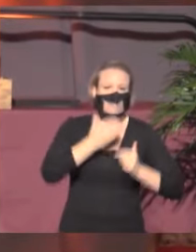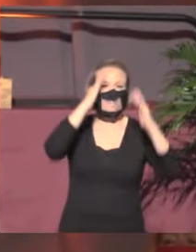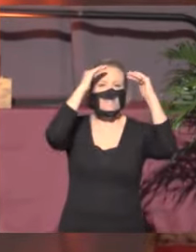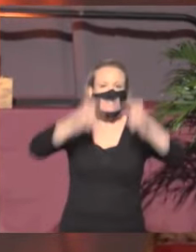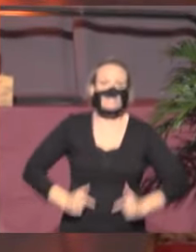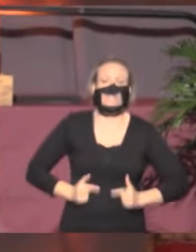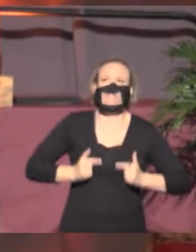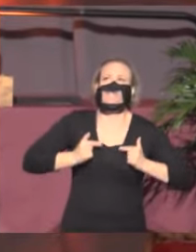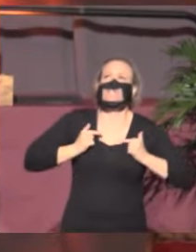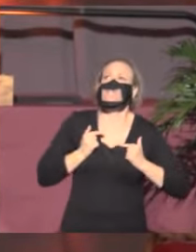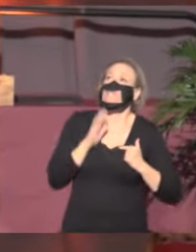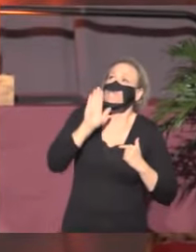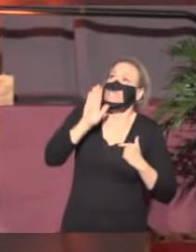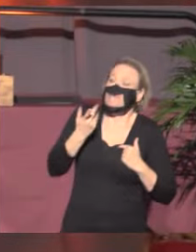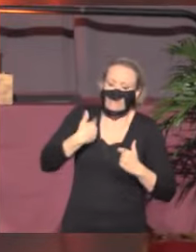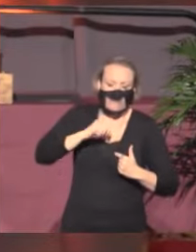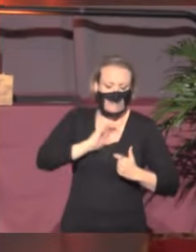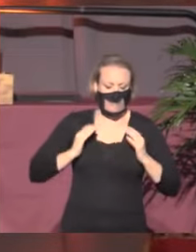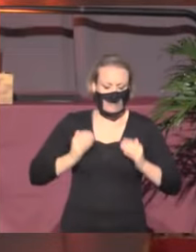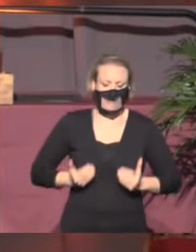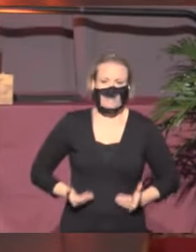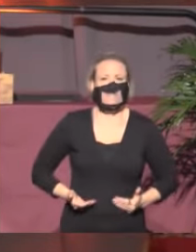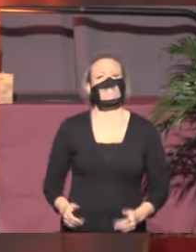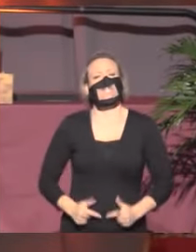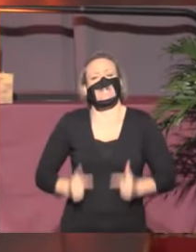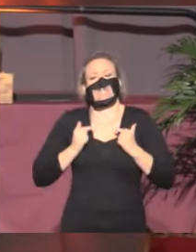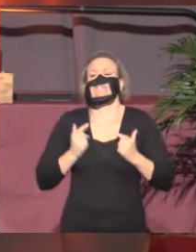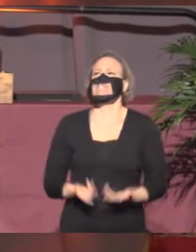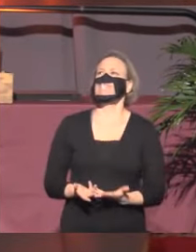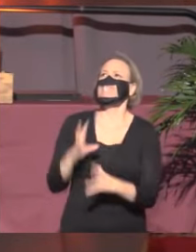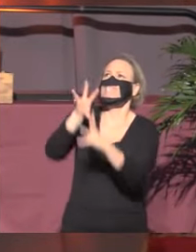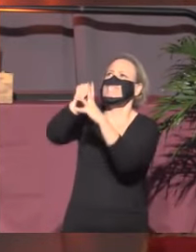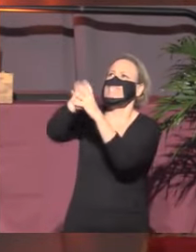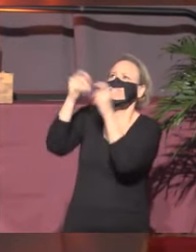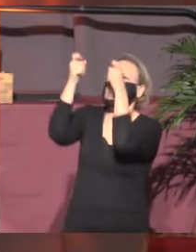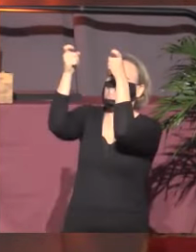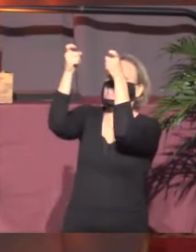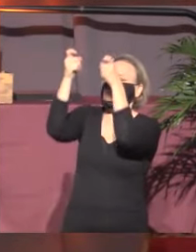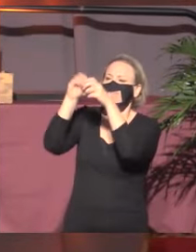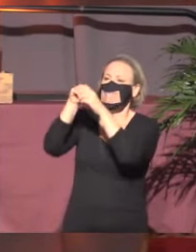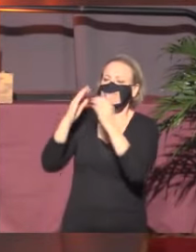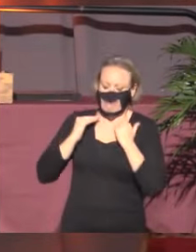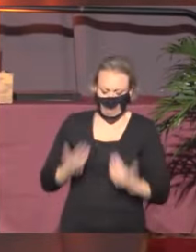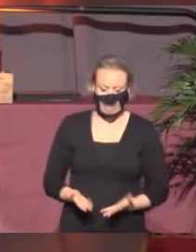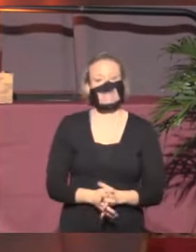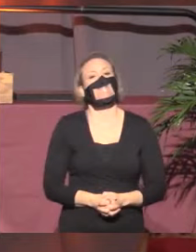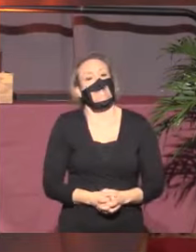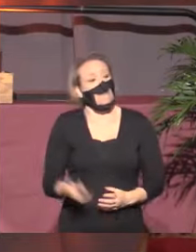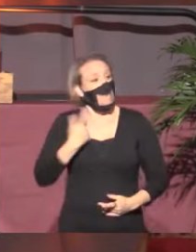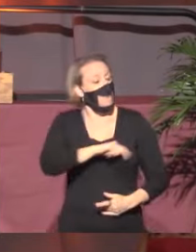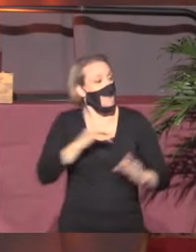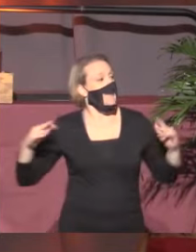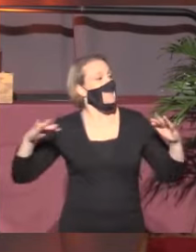you we live and move and have our being. Here we are today, gathered by the river,